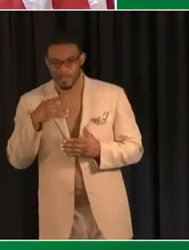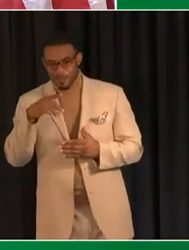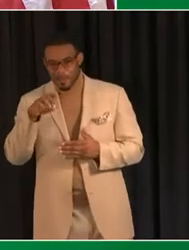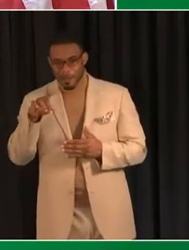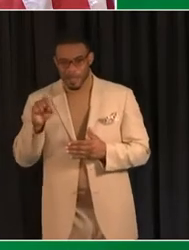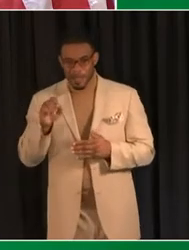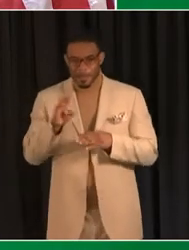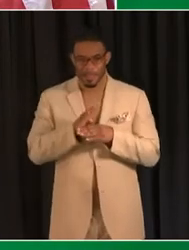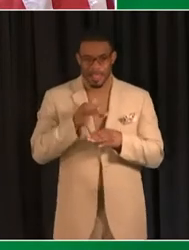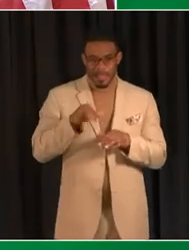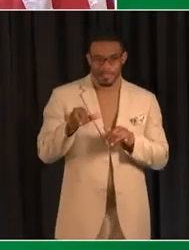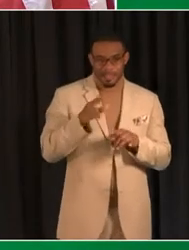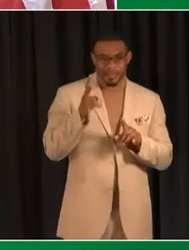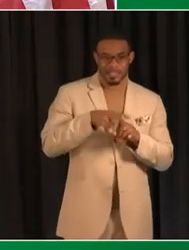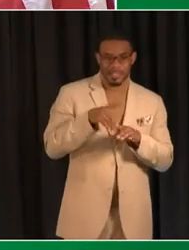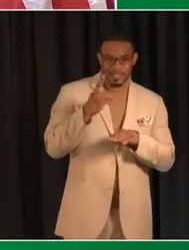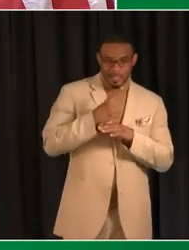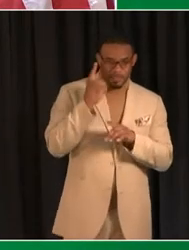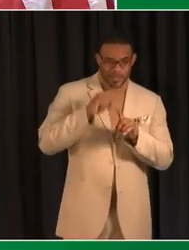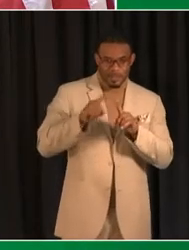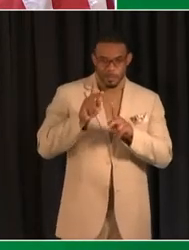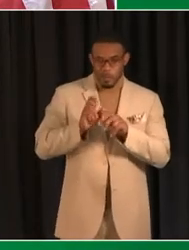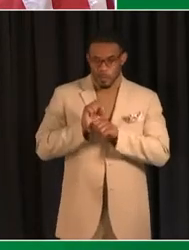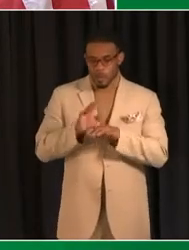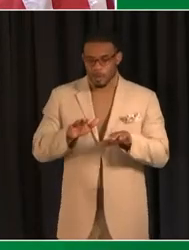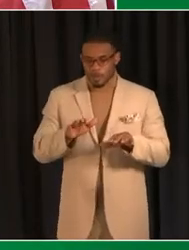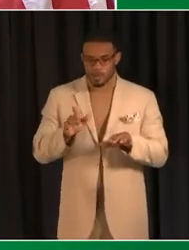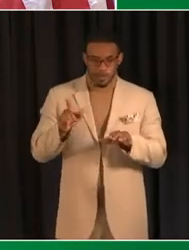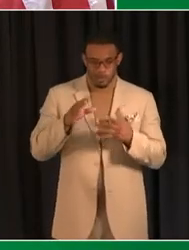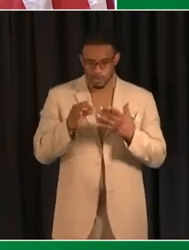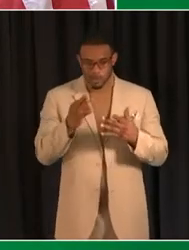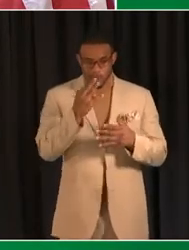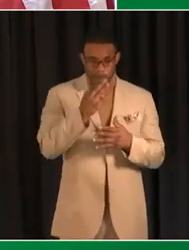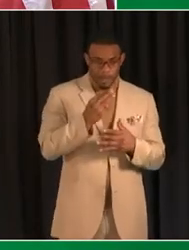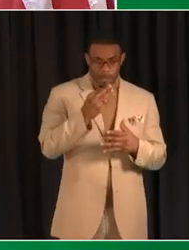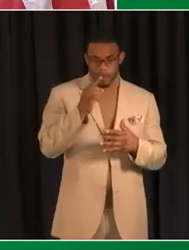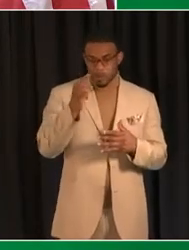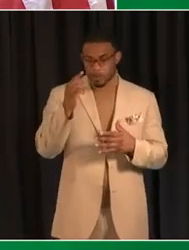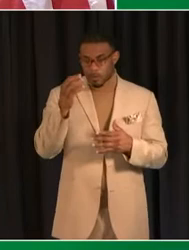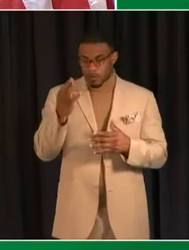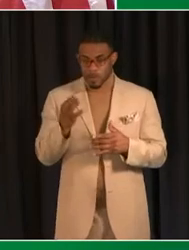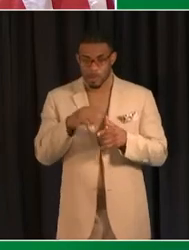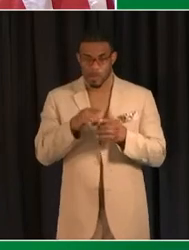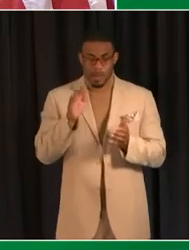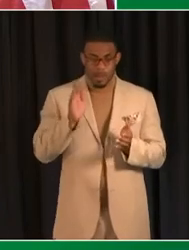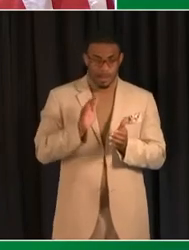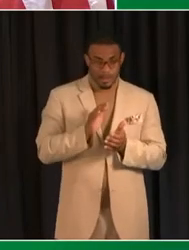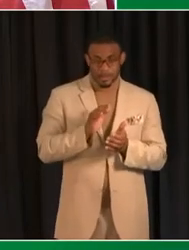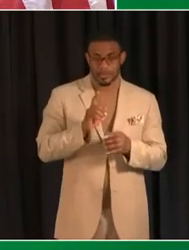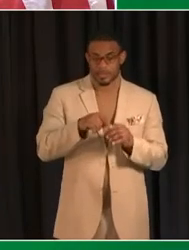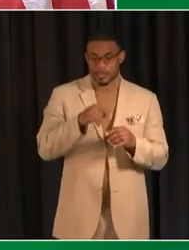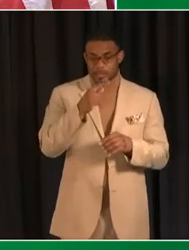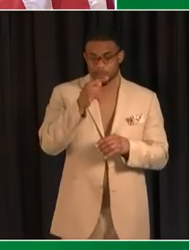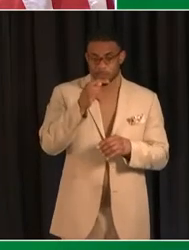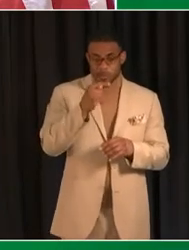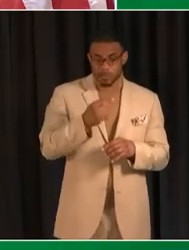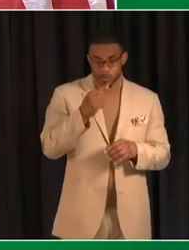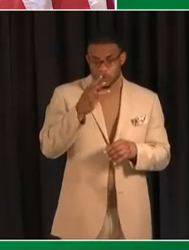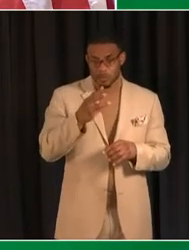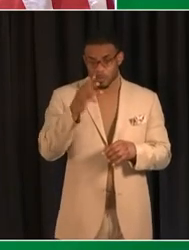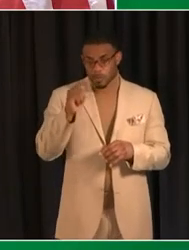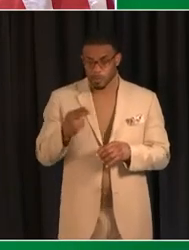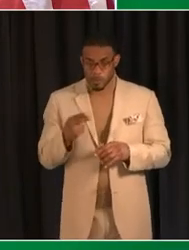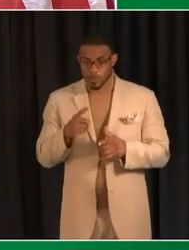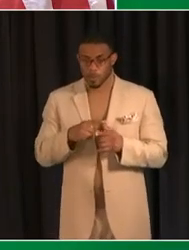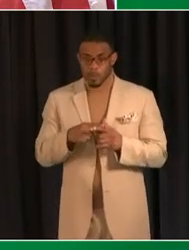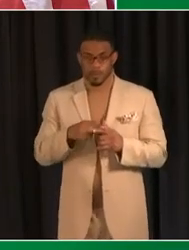those pods, businesses having those assigned days for different workers, those choosing Mondays, doing the Mondays, and just it's a little less than. We're